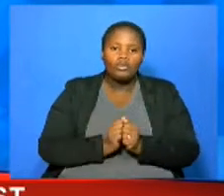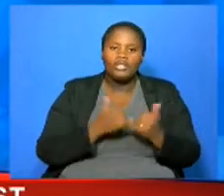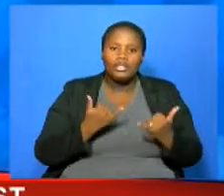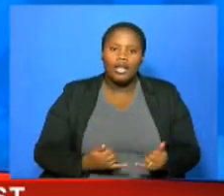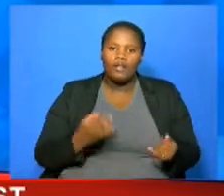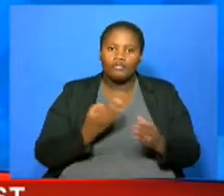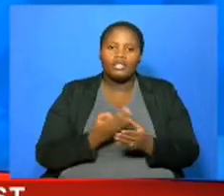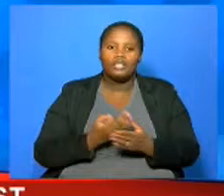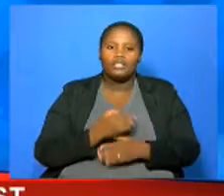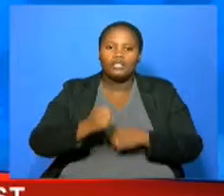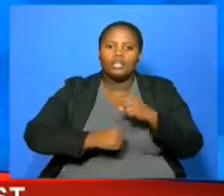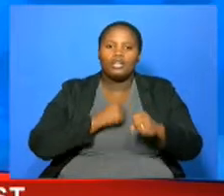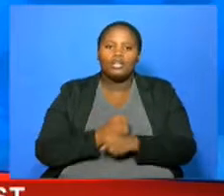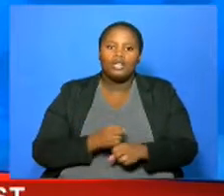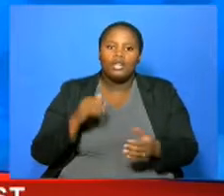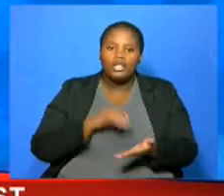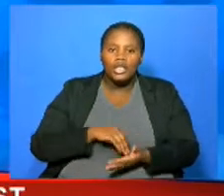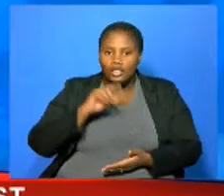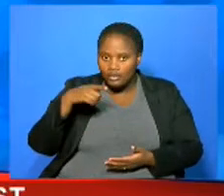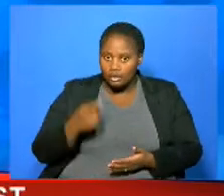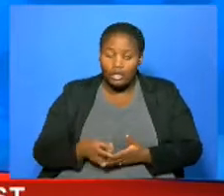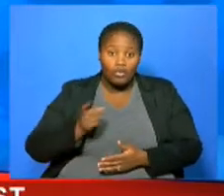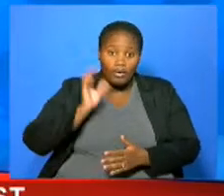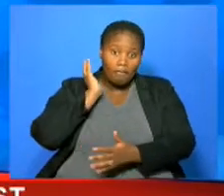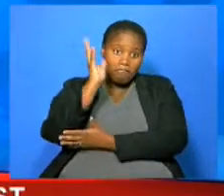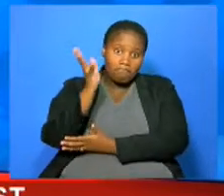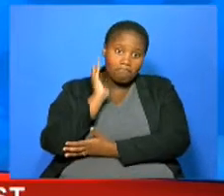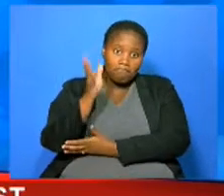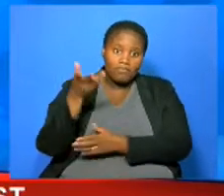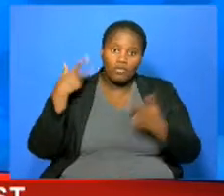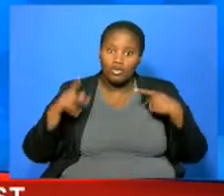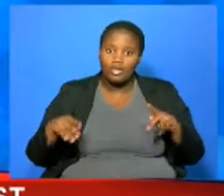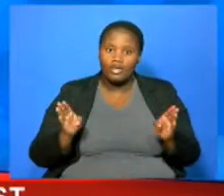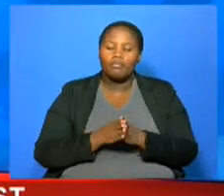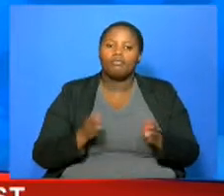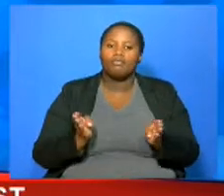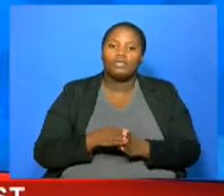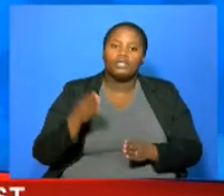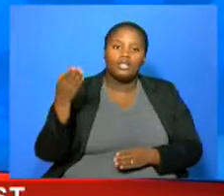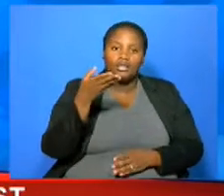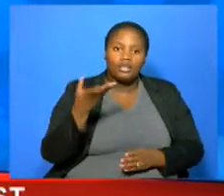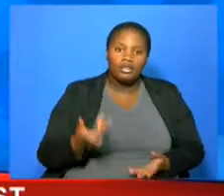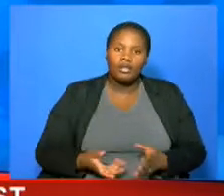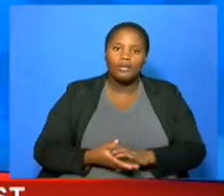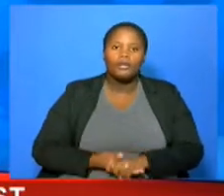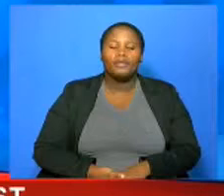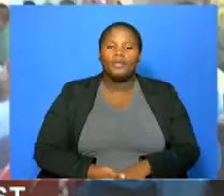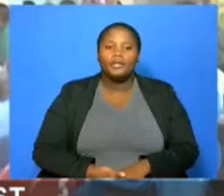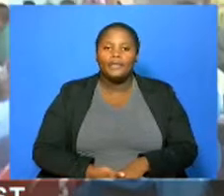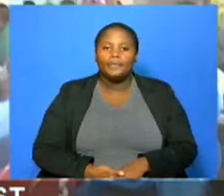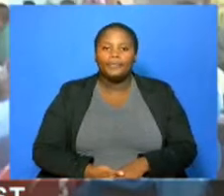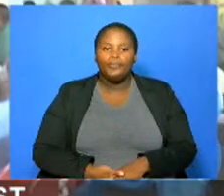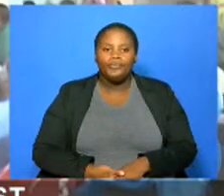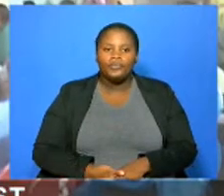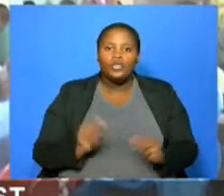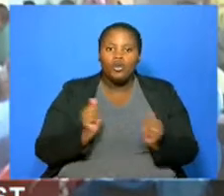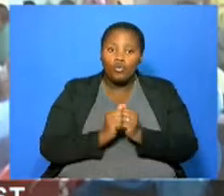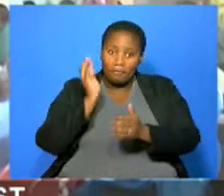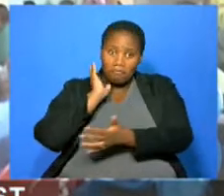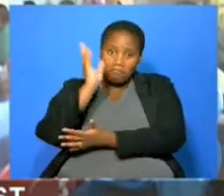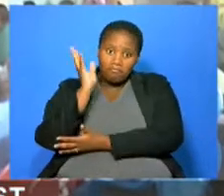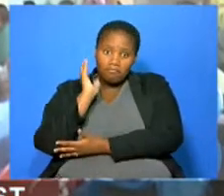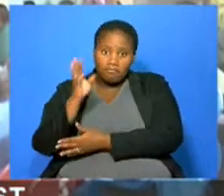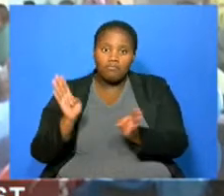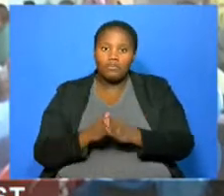year. Mr. Latisitswe said this when addressing a Khotla meeting in Mukubilo. Sabaitseng Taboho. In his